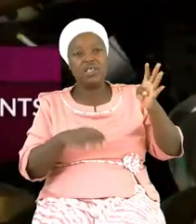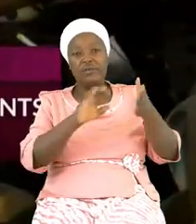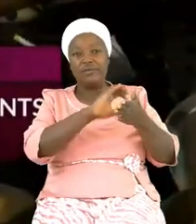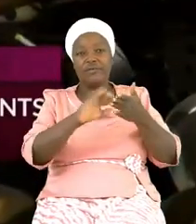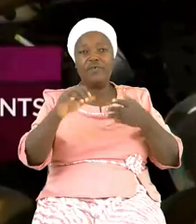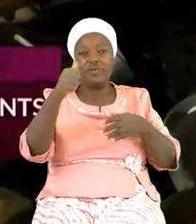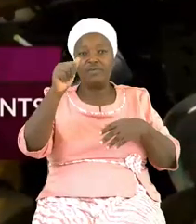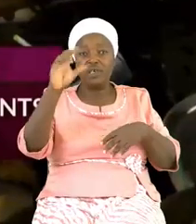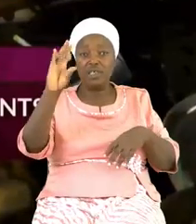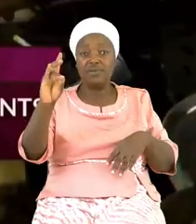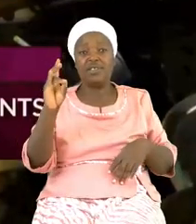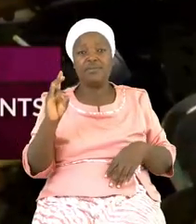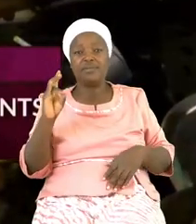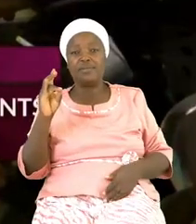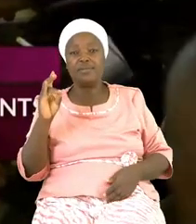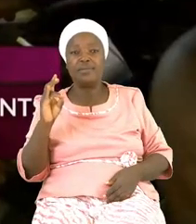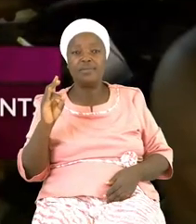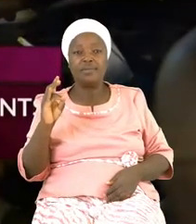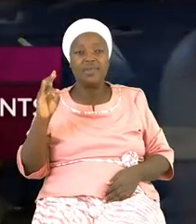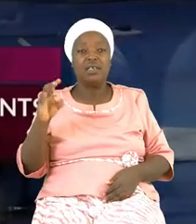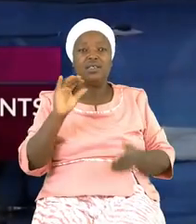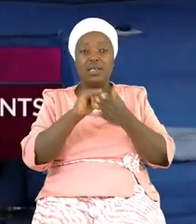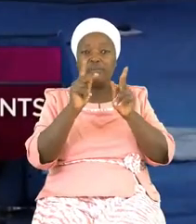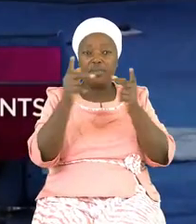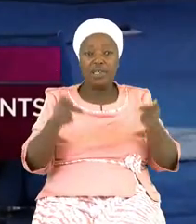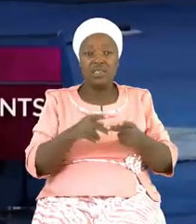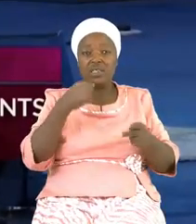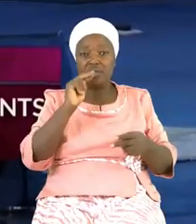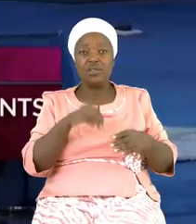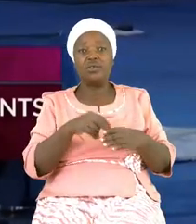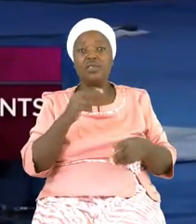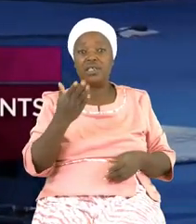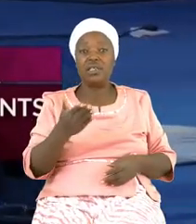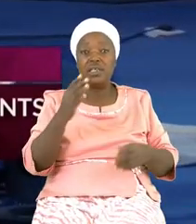from verse 17. It tells us in Romans 14, 17,